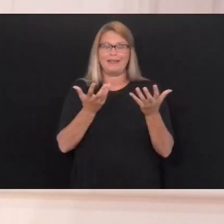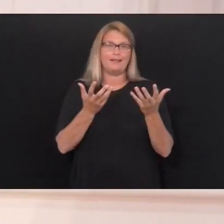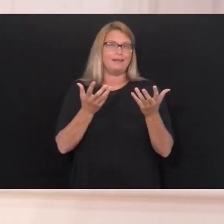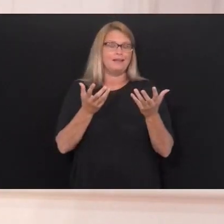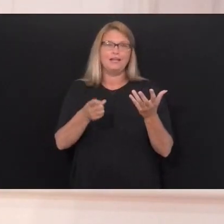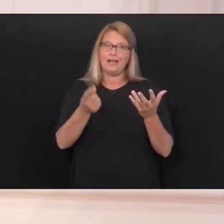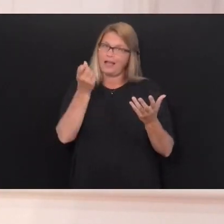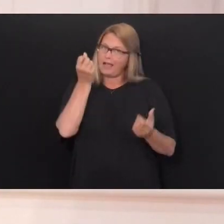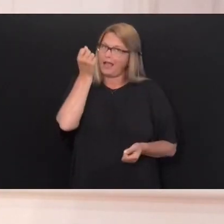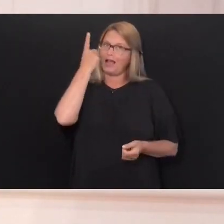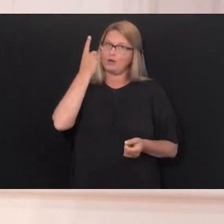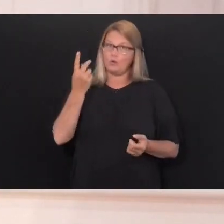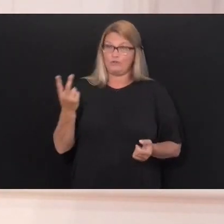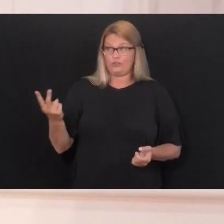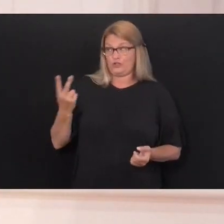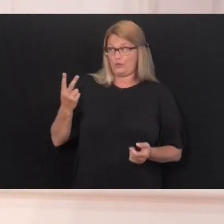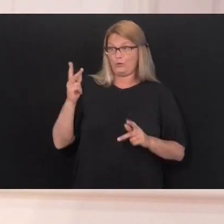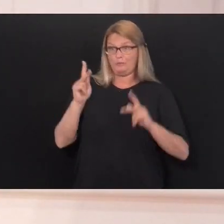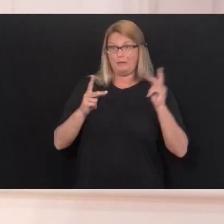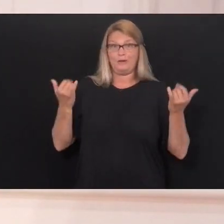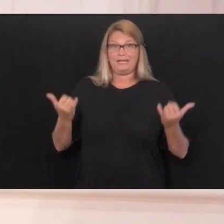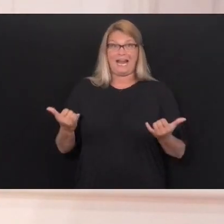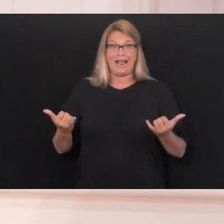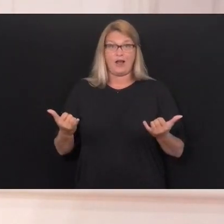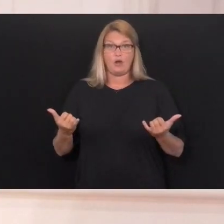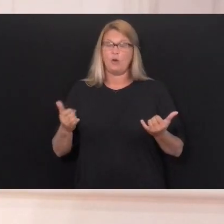those that are there working with those kids from